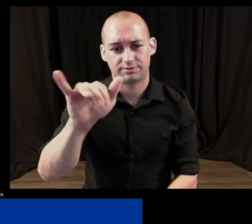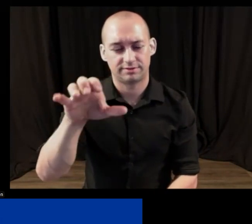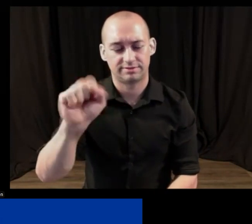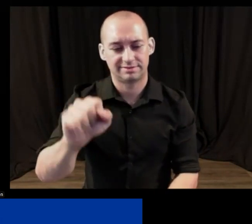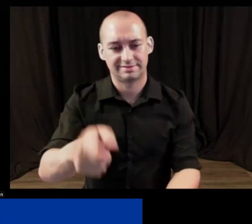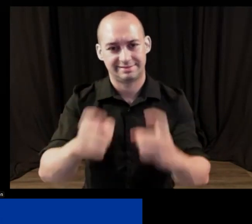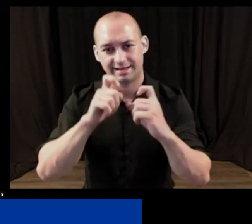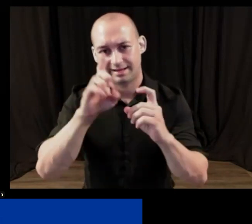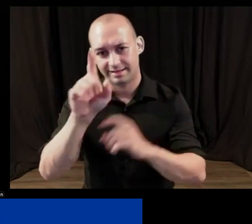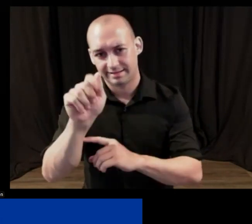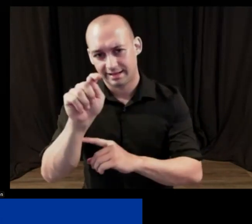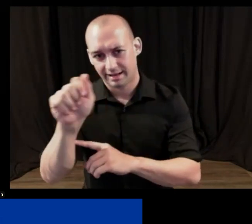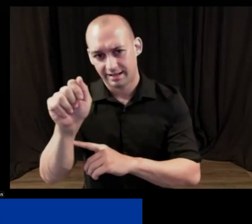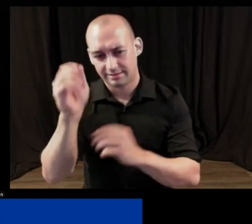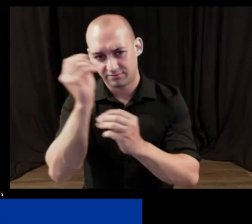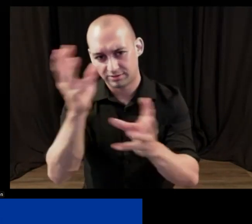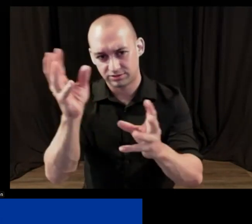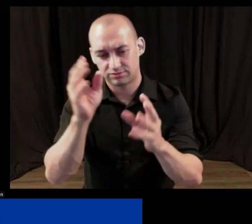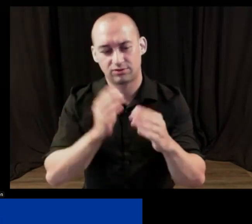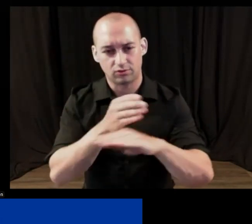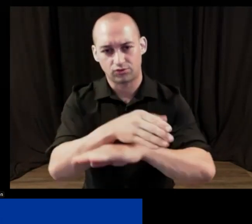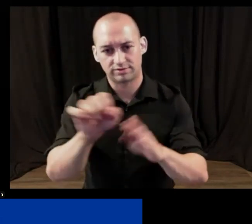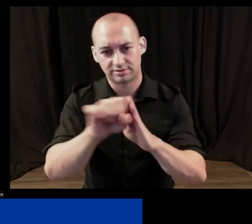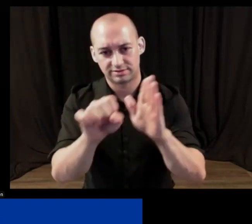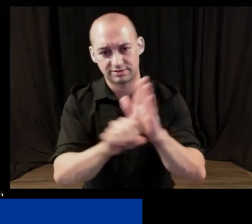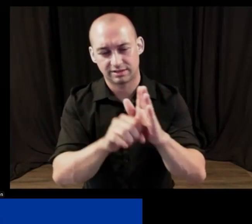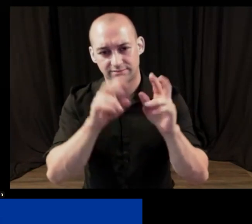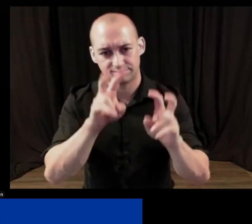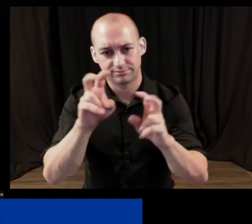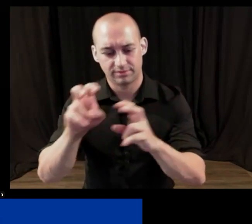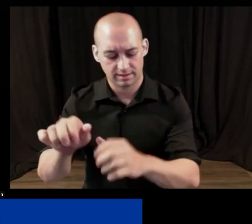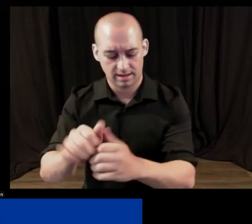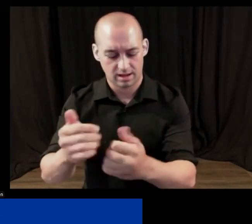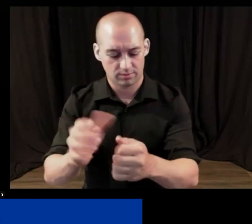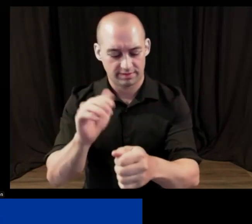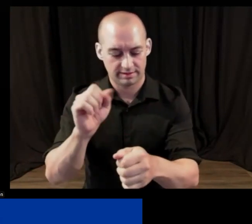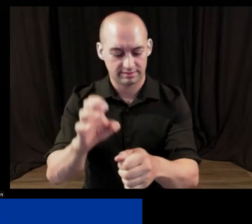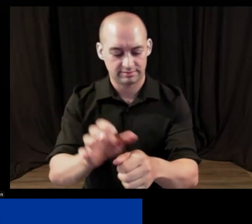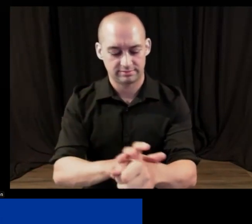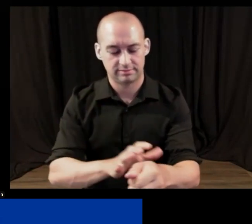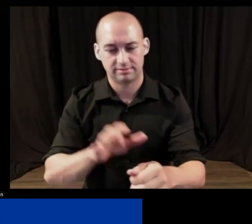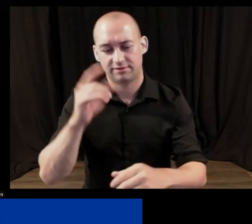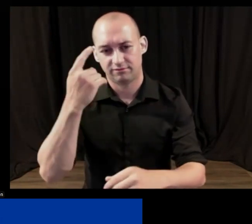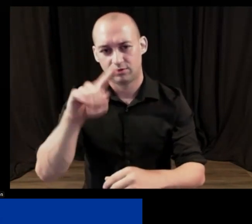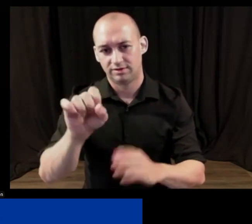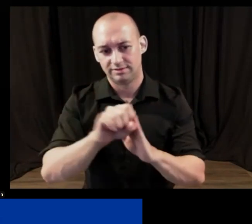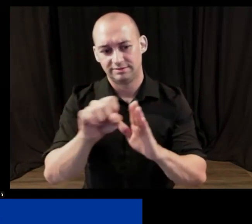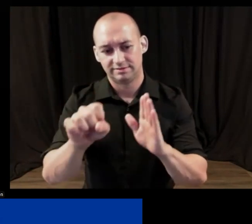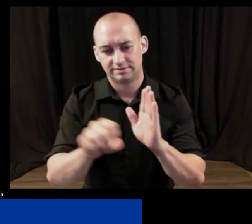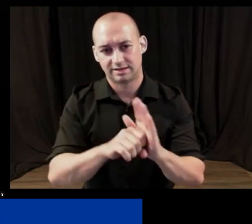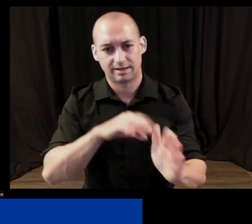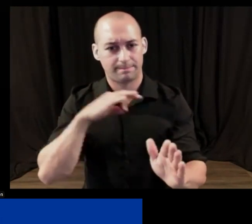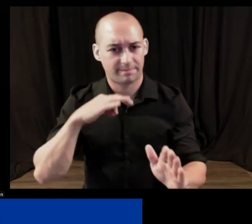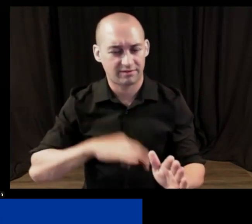at what it might cost the state and what's the actuarial case for a state benefit